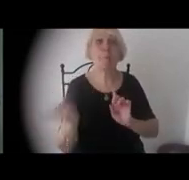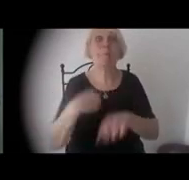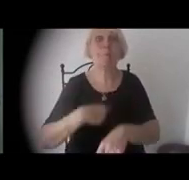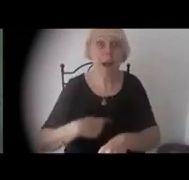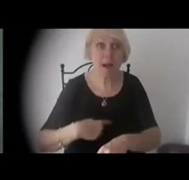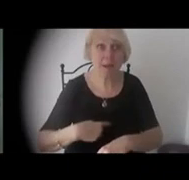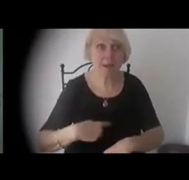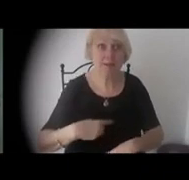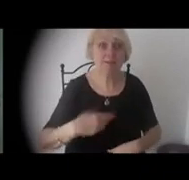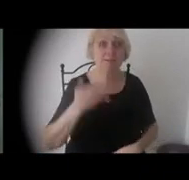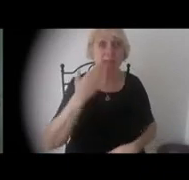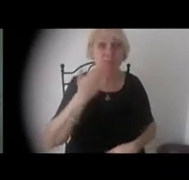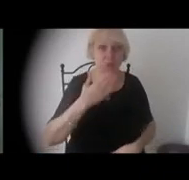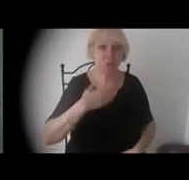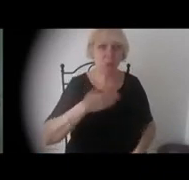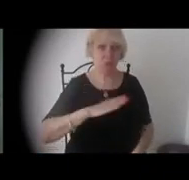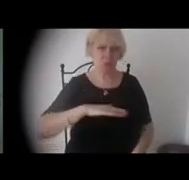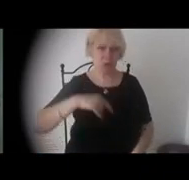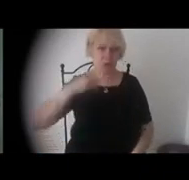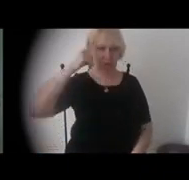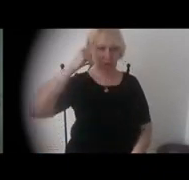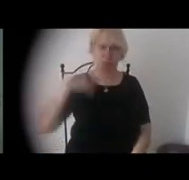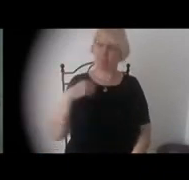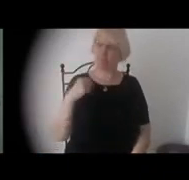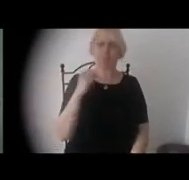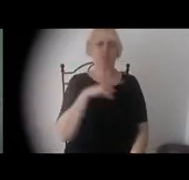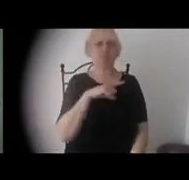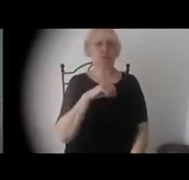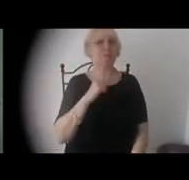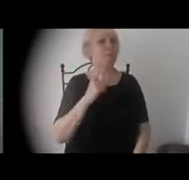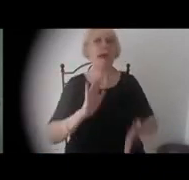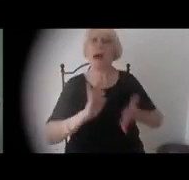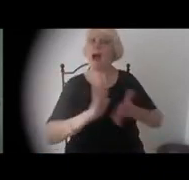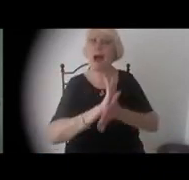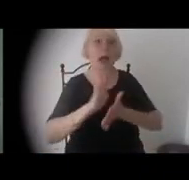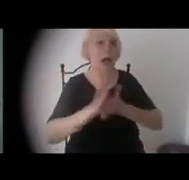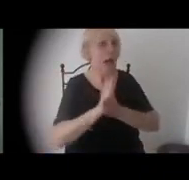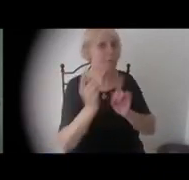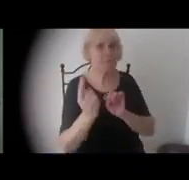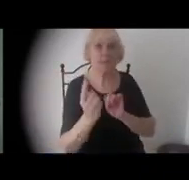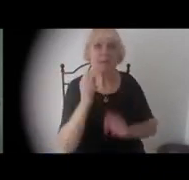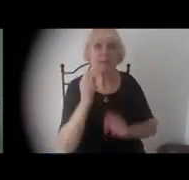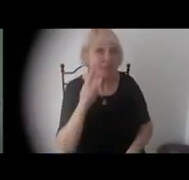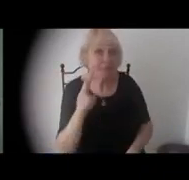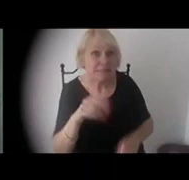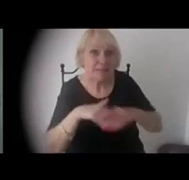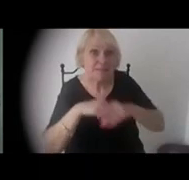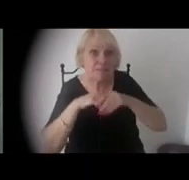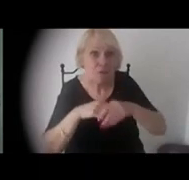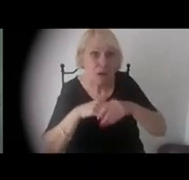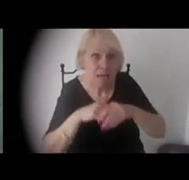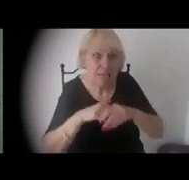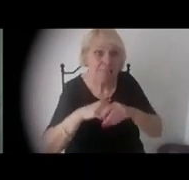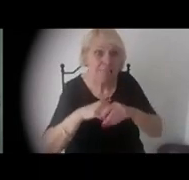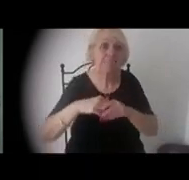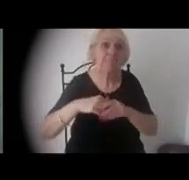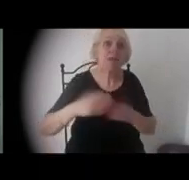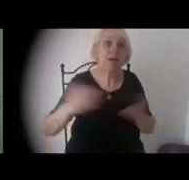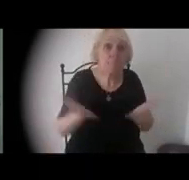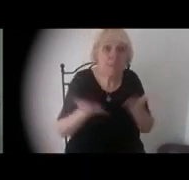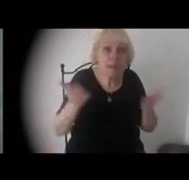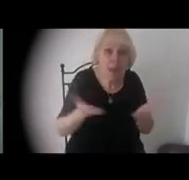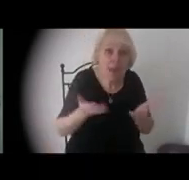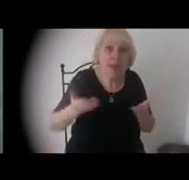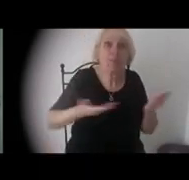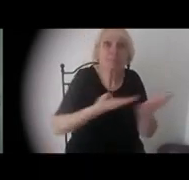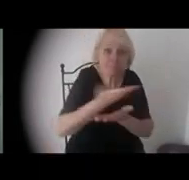are adaptable for the most part. But then there are some children who will find it difficult, without a doubt. And